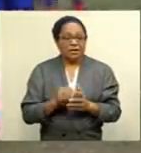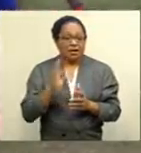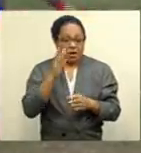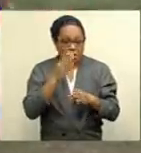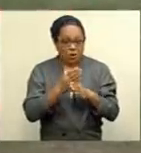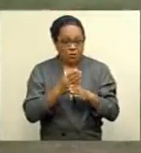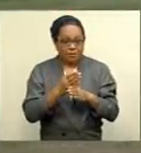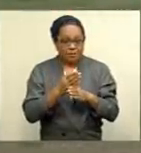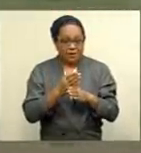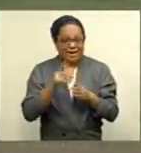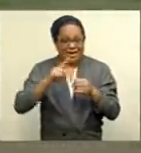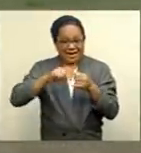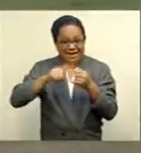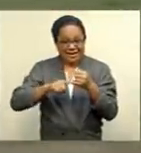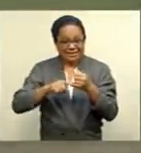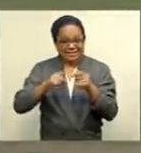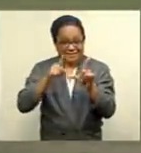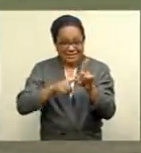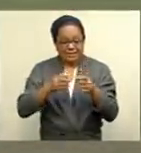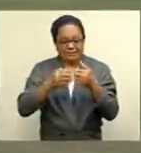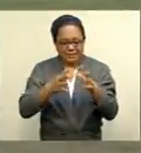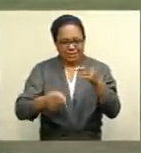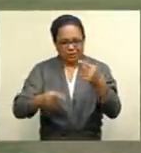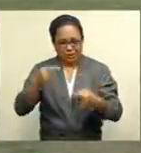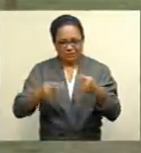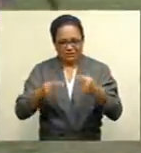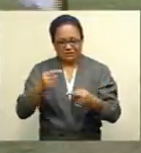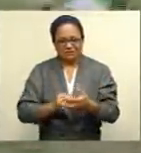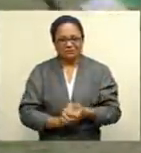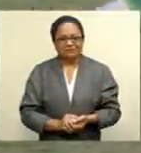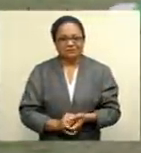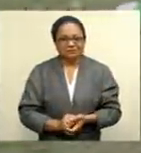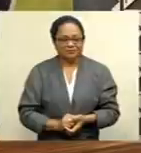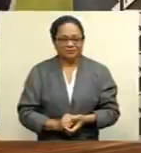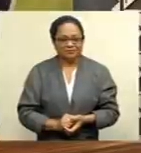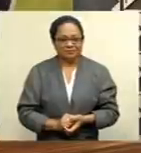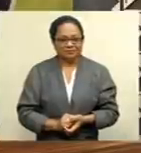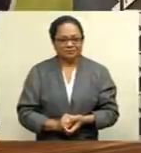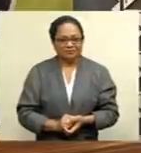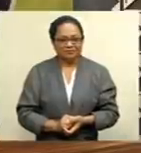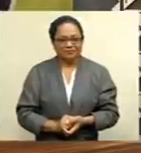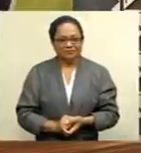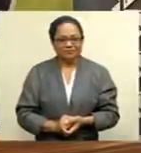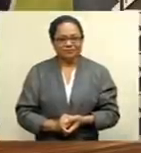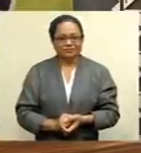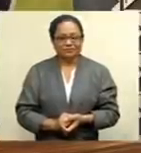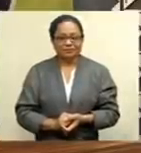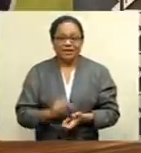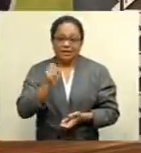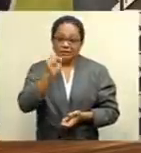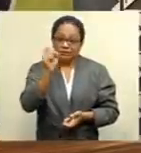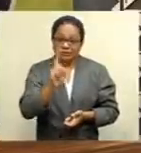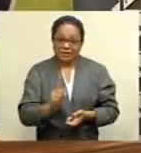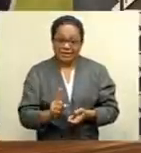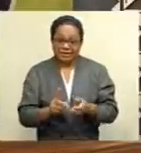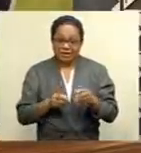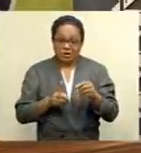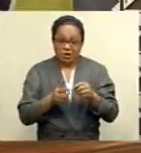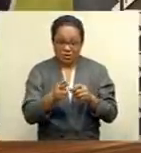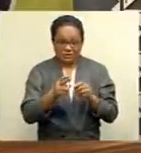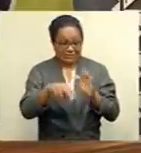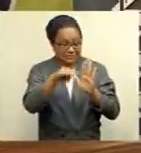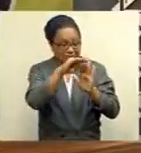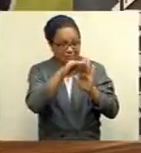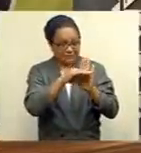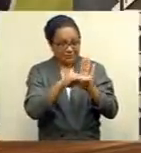tournament at the end of the year to get things going. Karleni Tavi, FBC Sports. With today's launch of the Return to Play framework